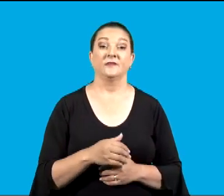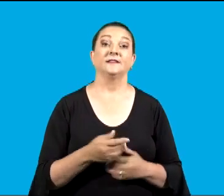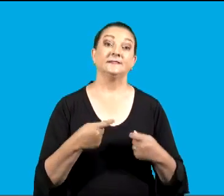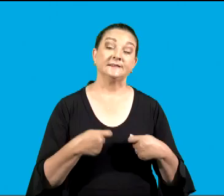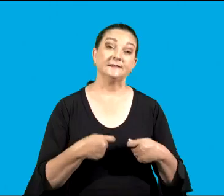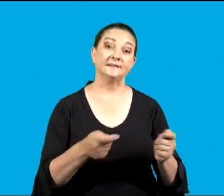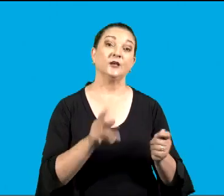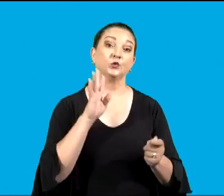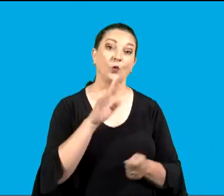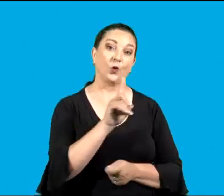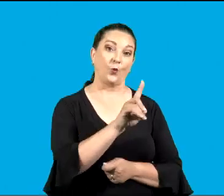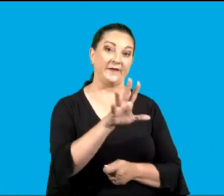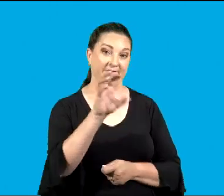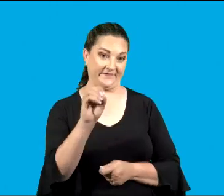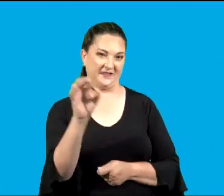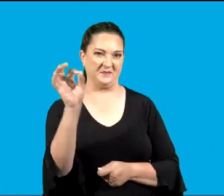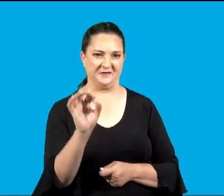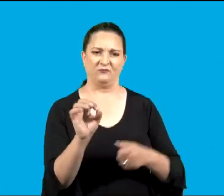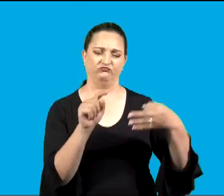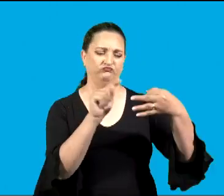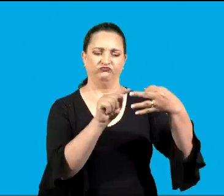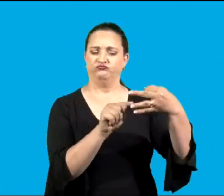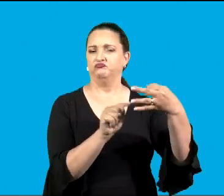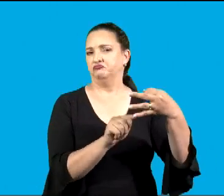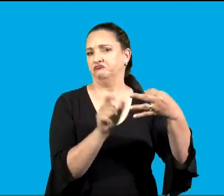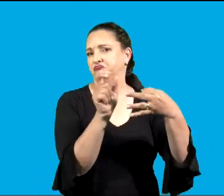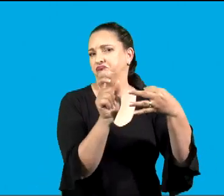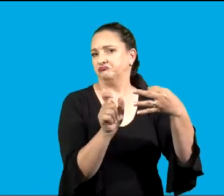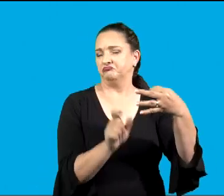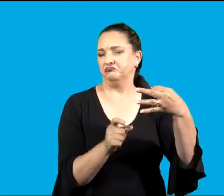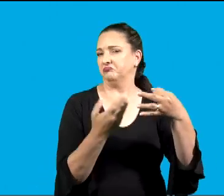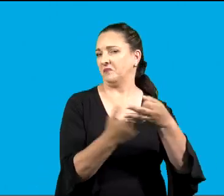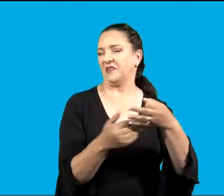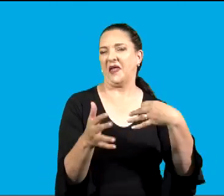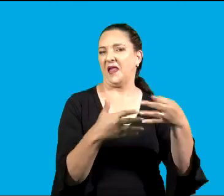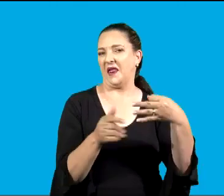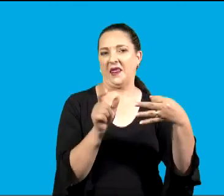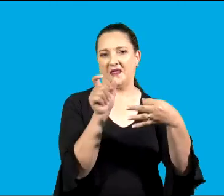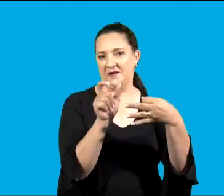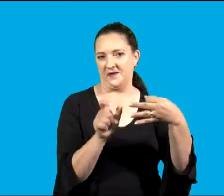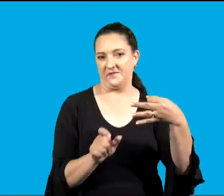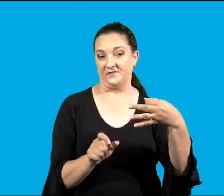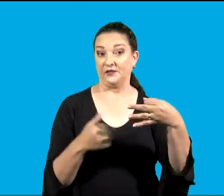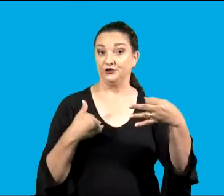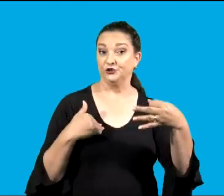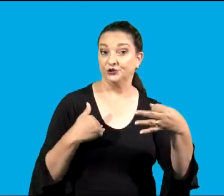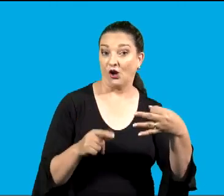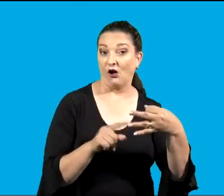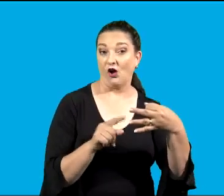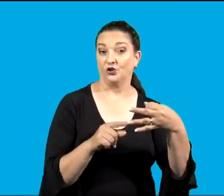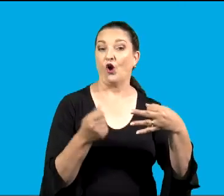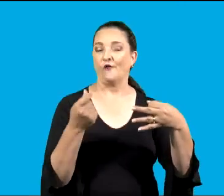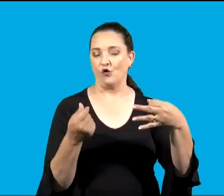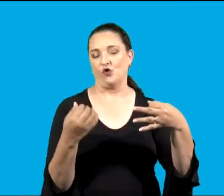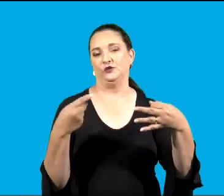be 150%. So I could have got any of these ones. Let's start, as I said, with the cost of sales. So what I want